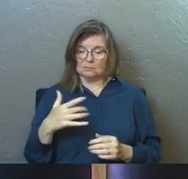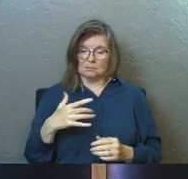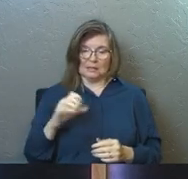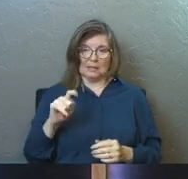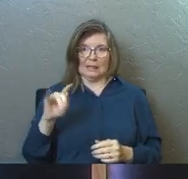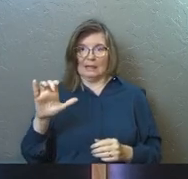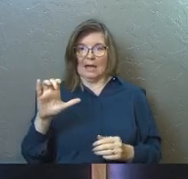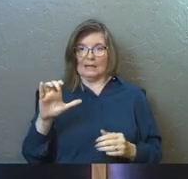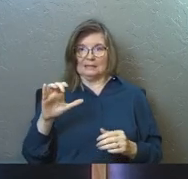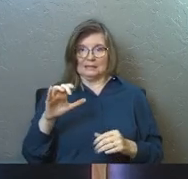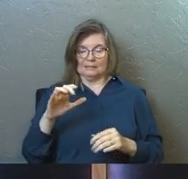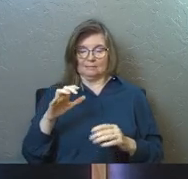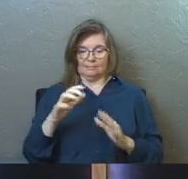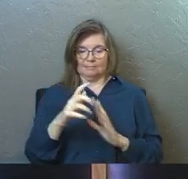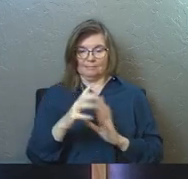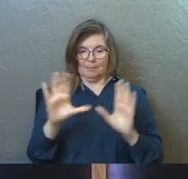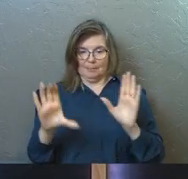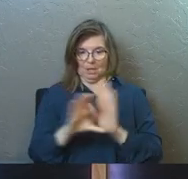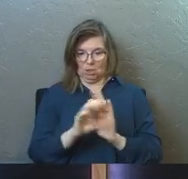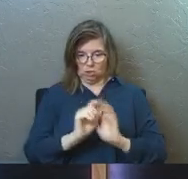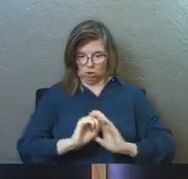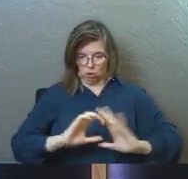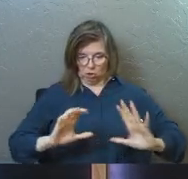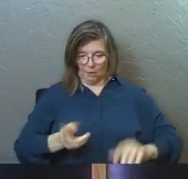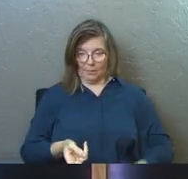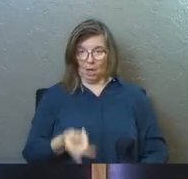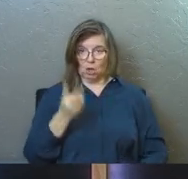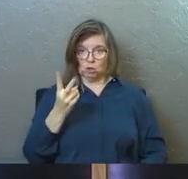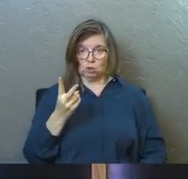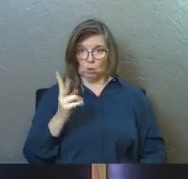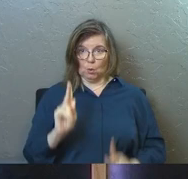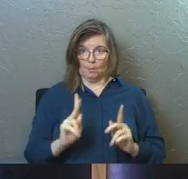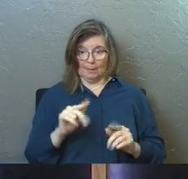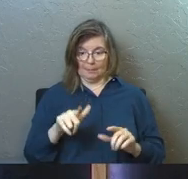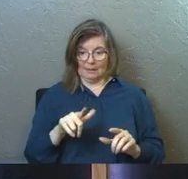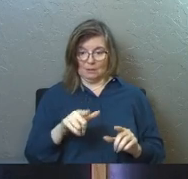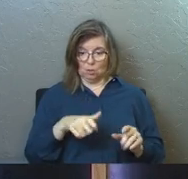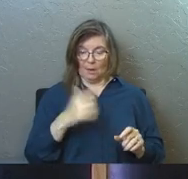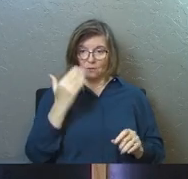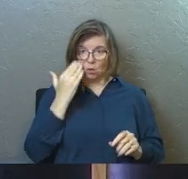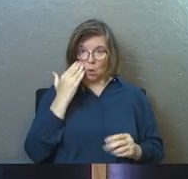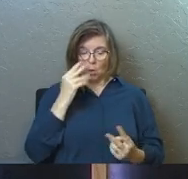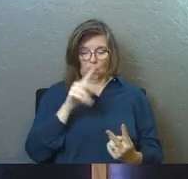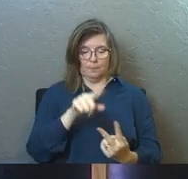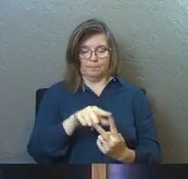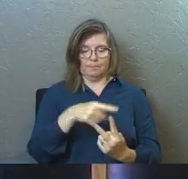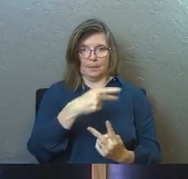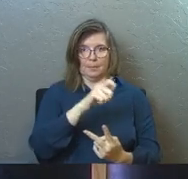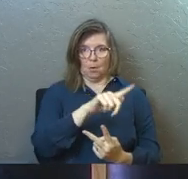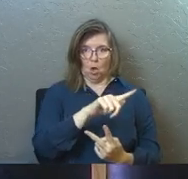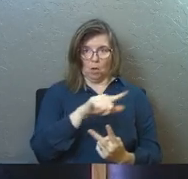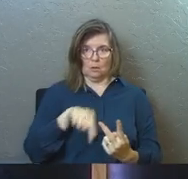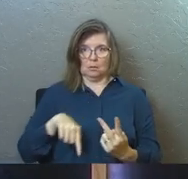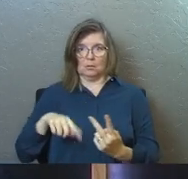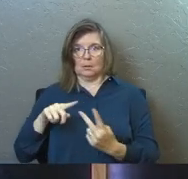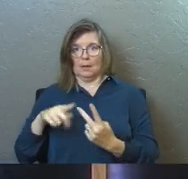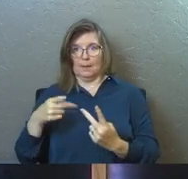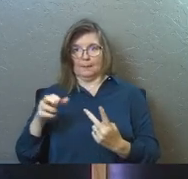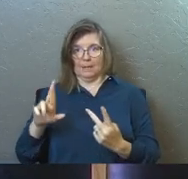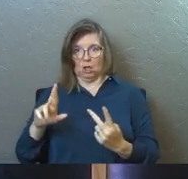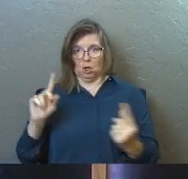that is painted in the book of Galatians. There are two principal people in this scene that you have to know. It is Paul and it is